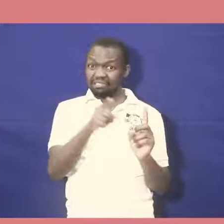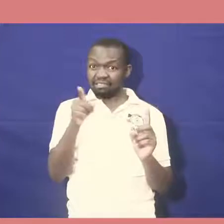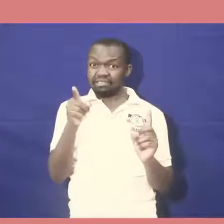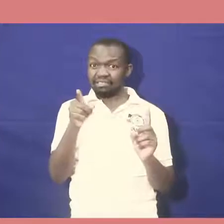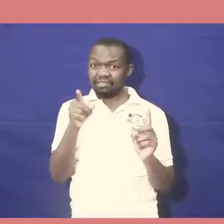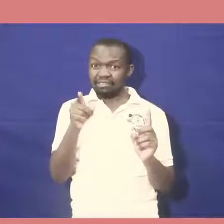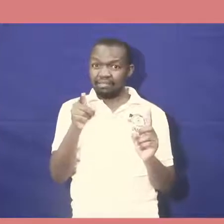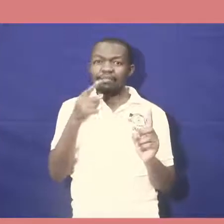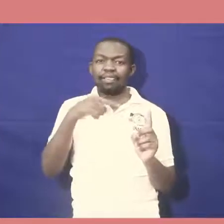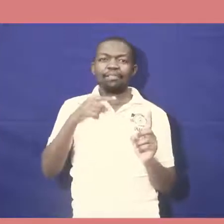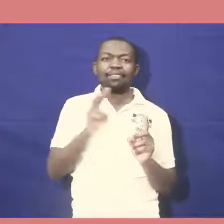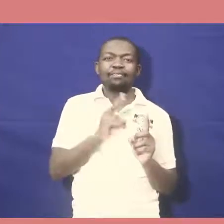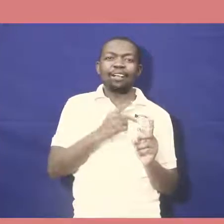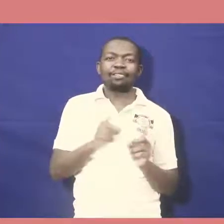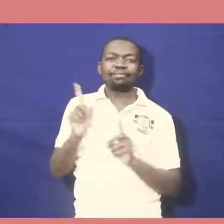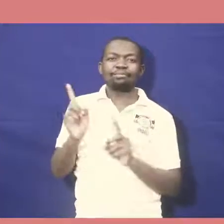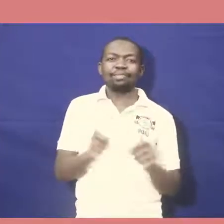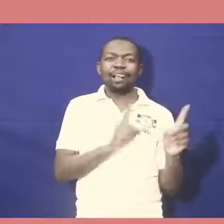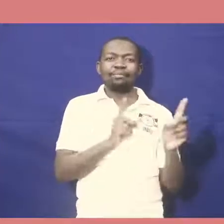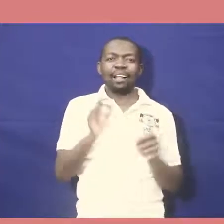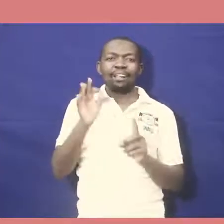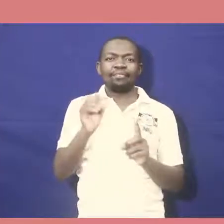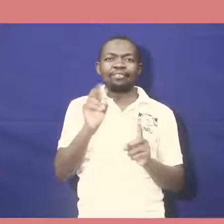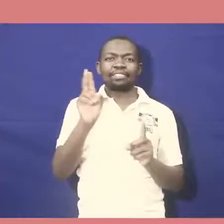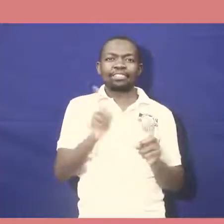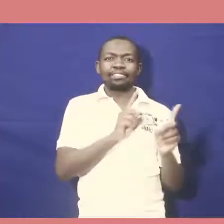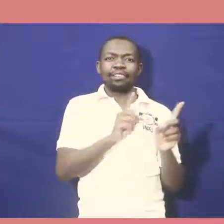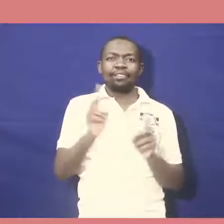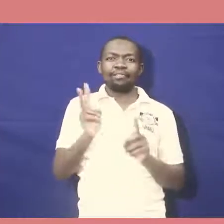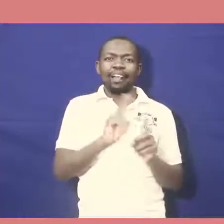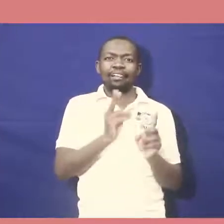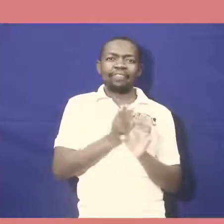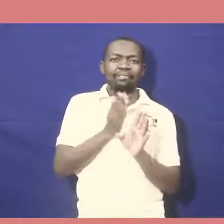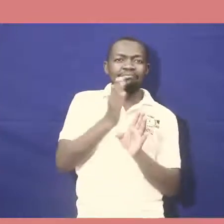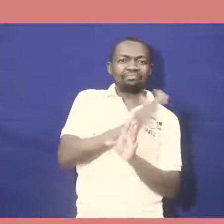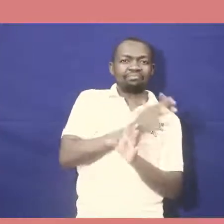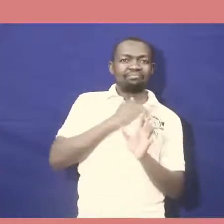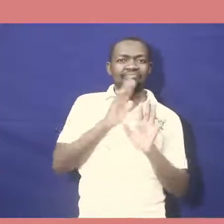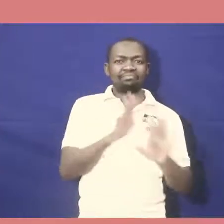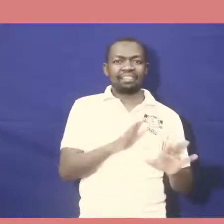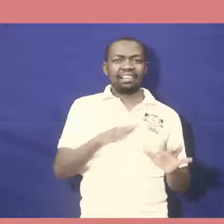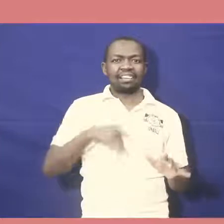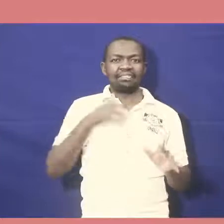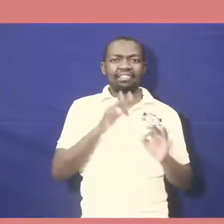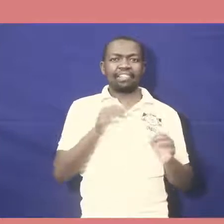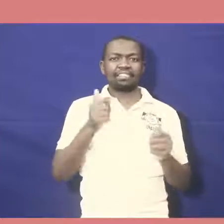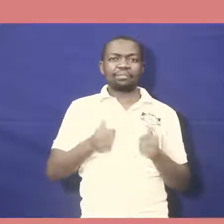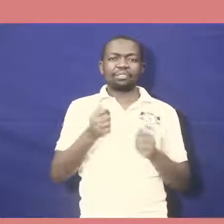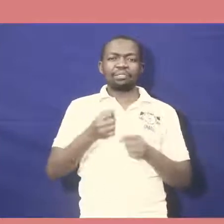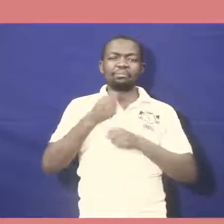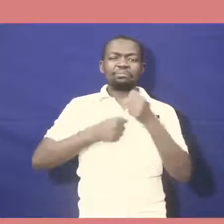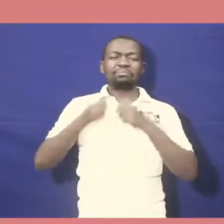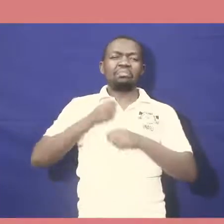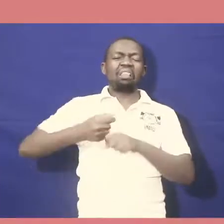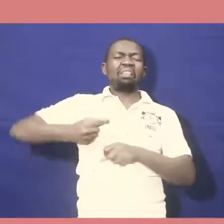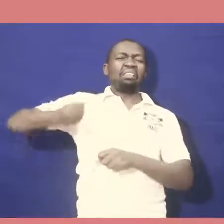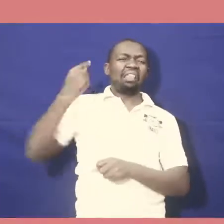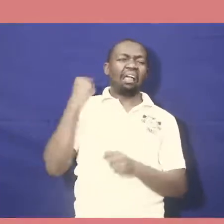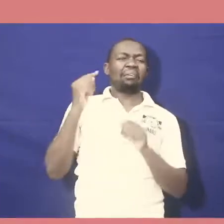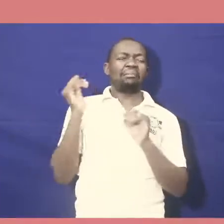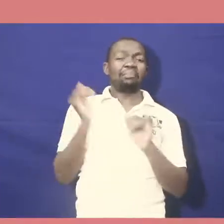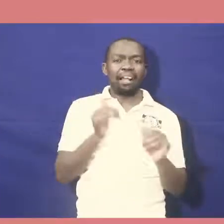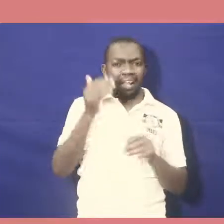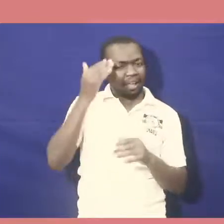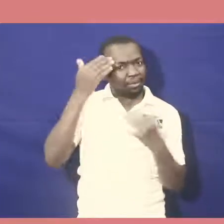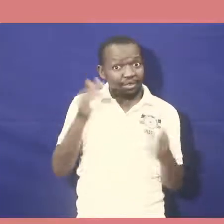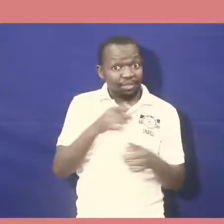and used to sing that song. Fossils are remains of living things died millions of years ago. I don't know whether you